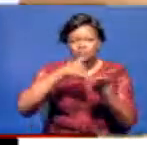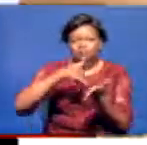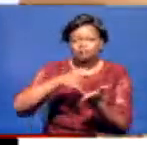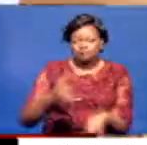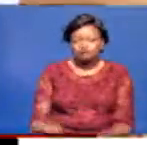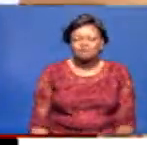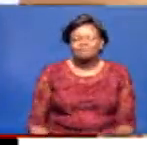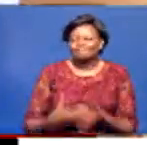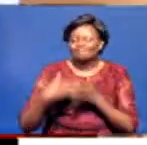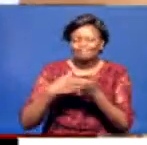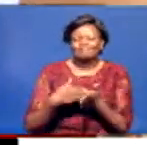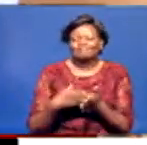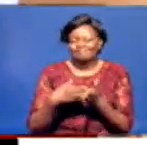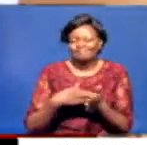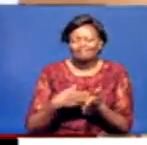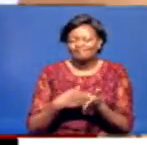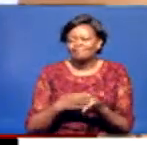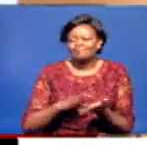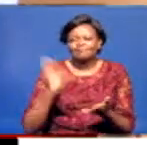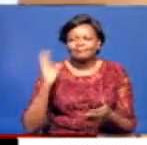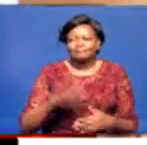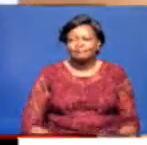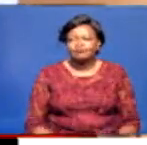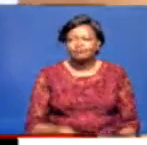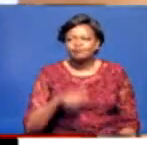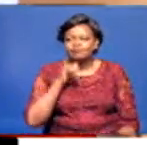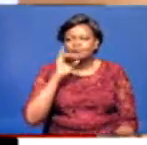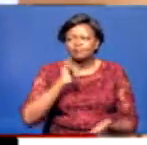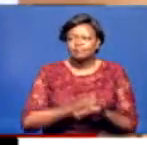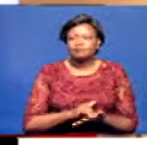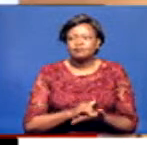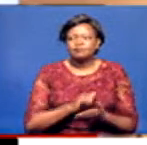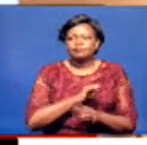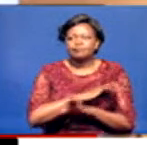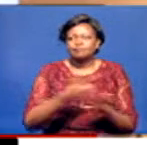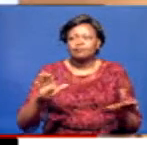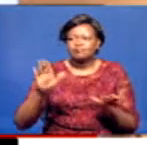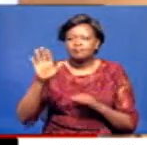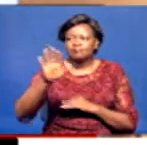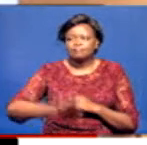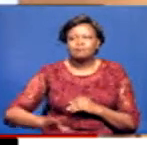weakest link. It is not that there are no spaces